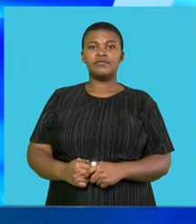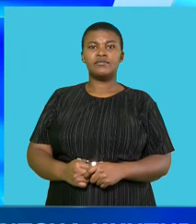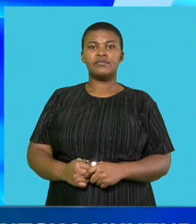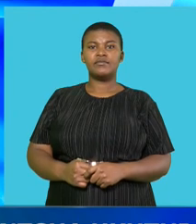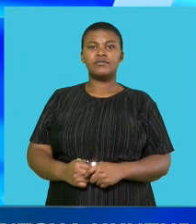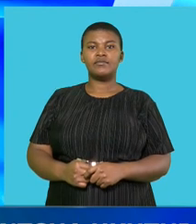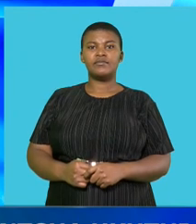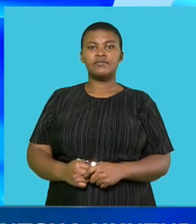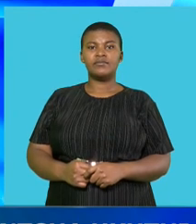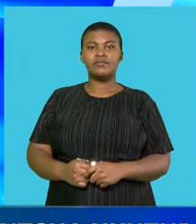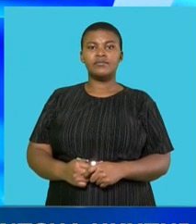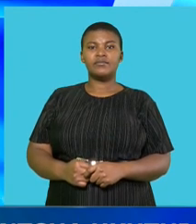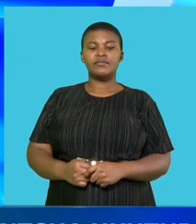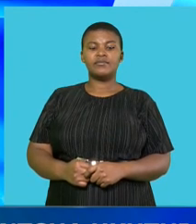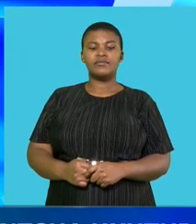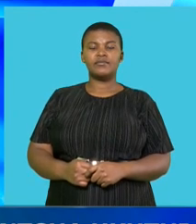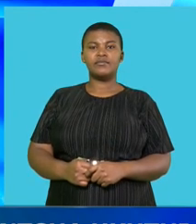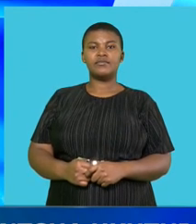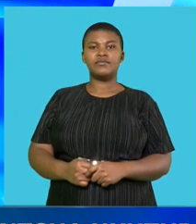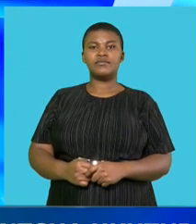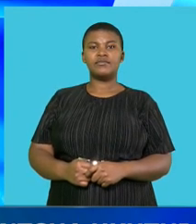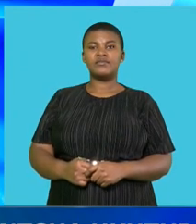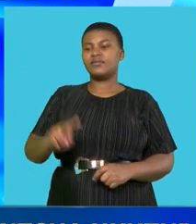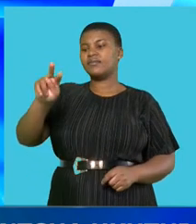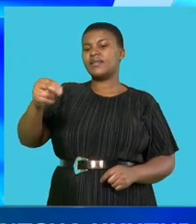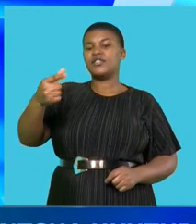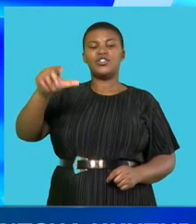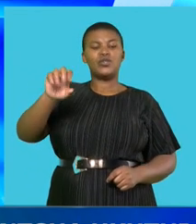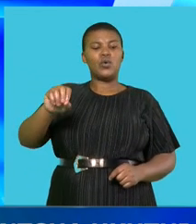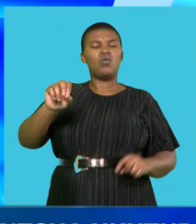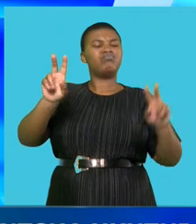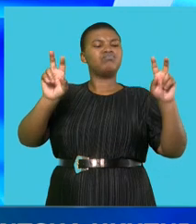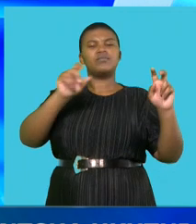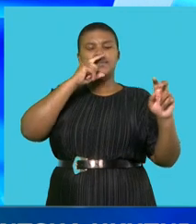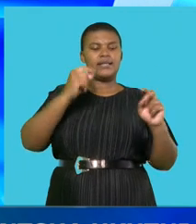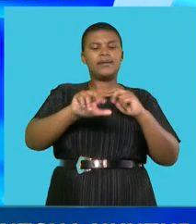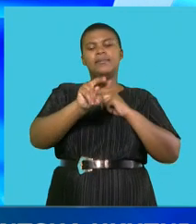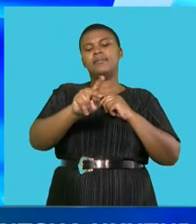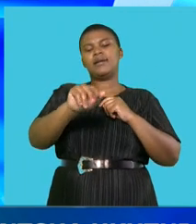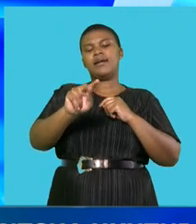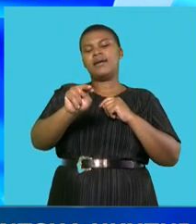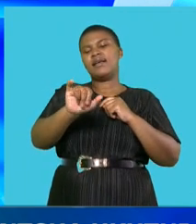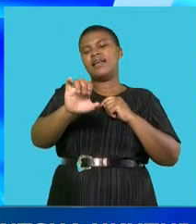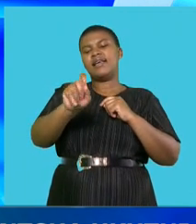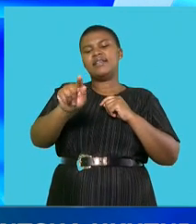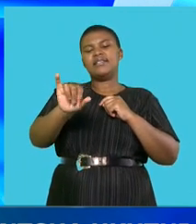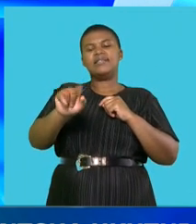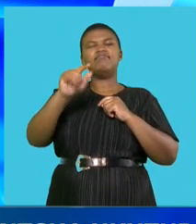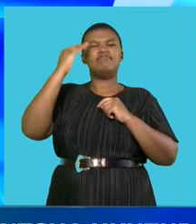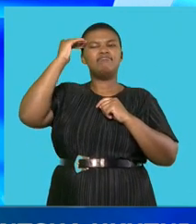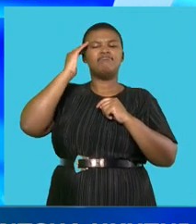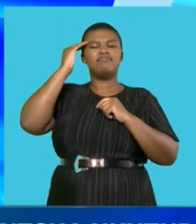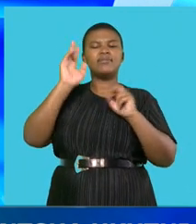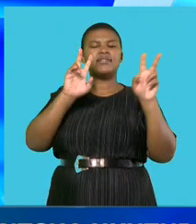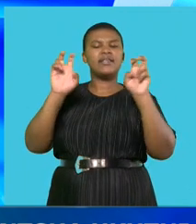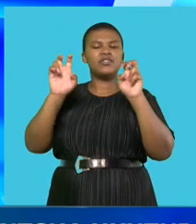Ntaka nge nzinzu uzo iinkanyeti foundation nelo la impilo yeze ngondo Ikuta za kabandabashu kutibe poboge nge